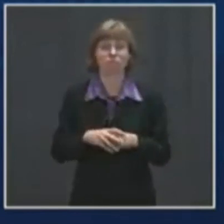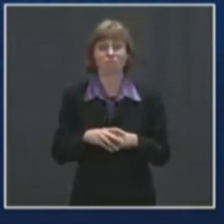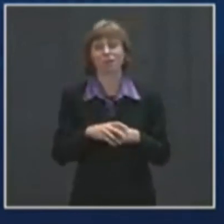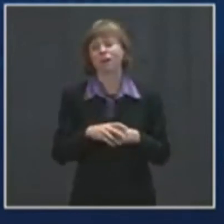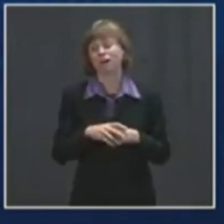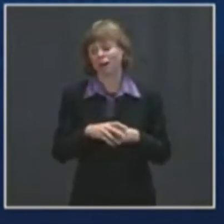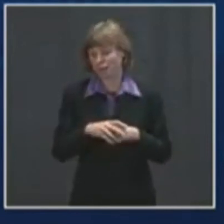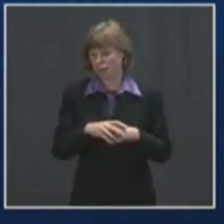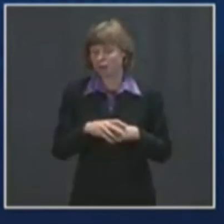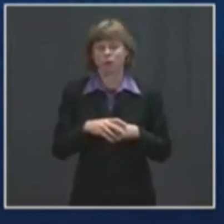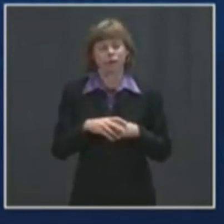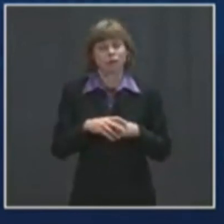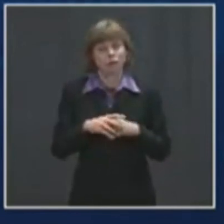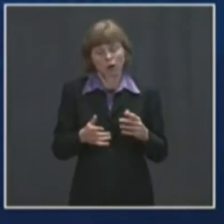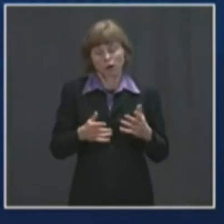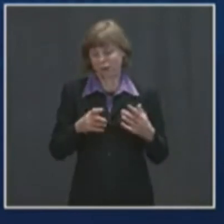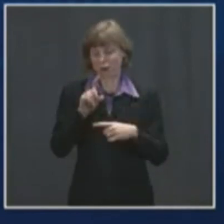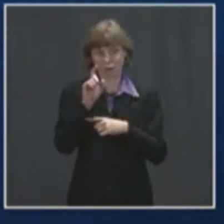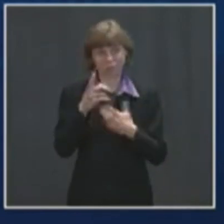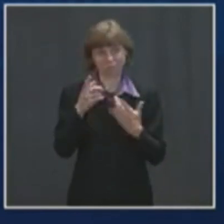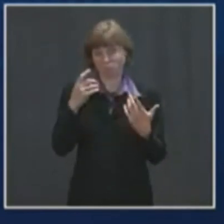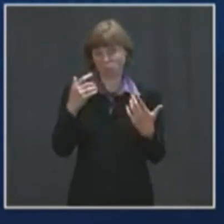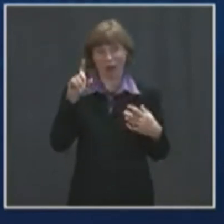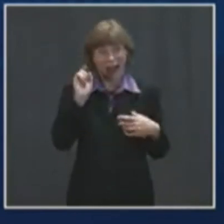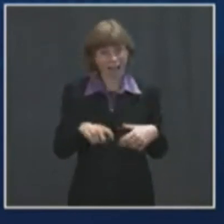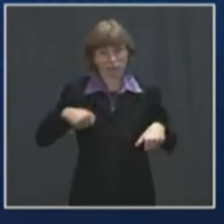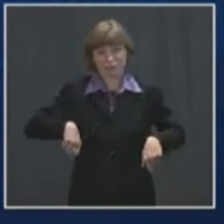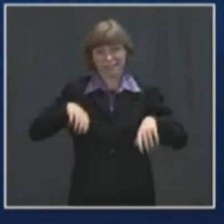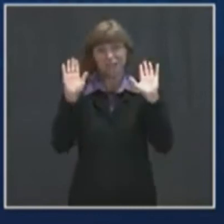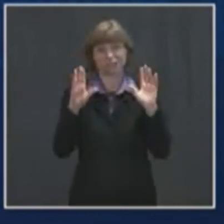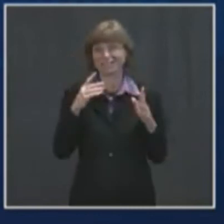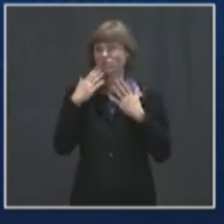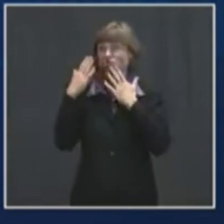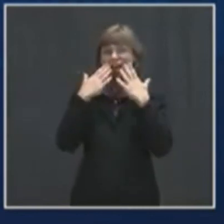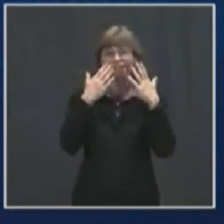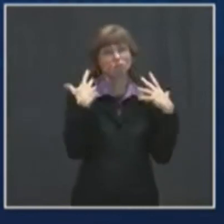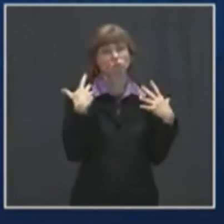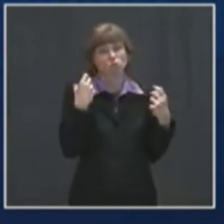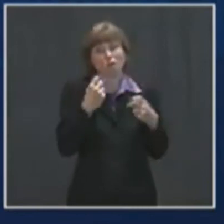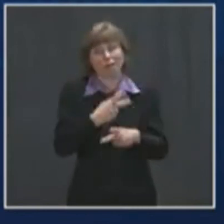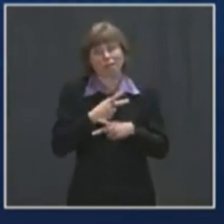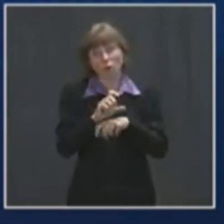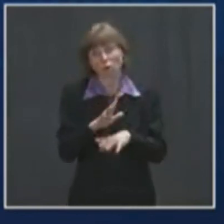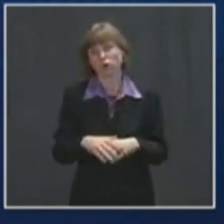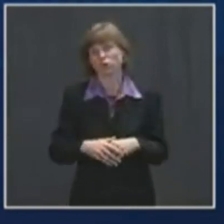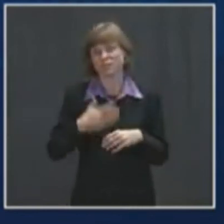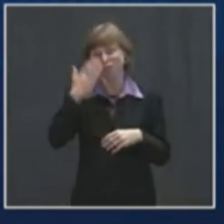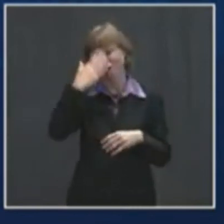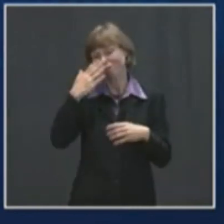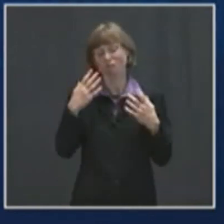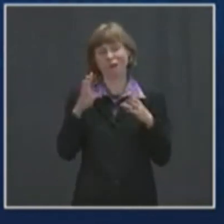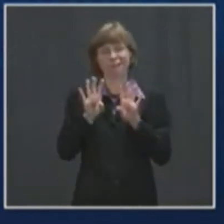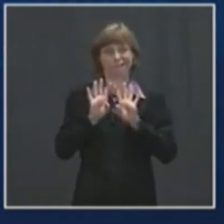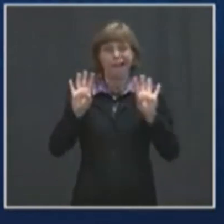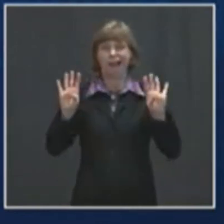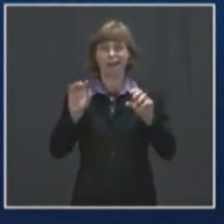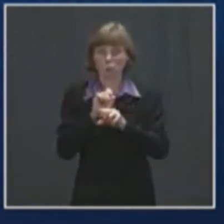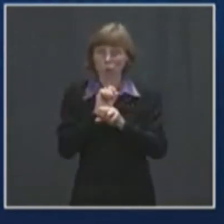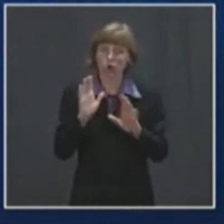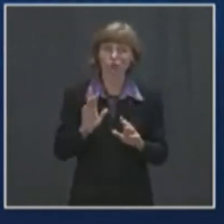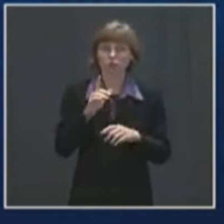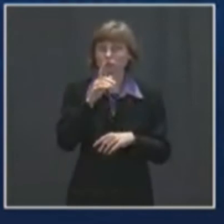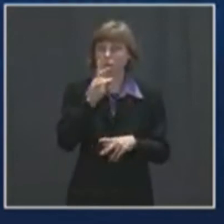sacrifice. He's incredibly grateful to the healthcare workers, to the frontline workers, to people who are